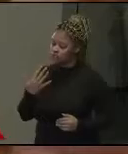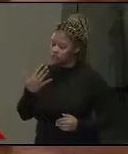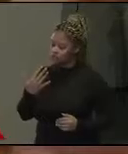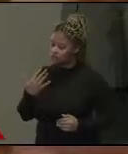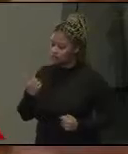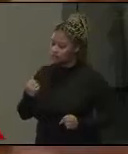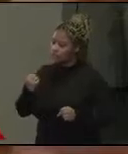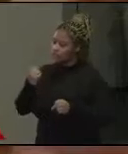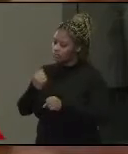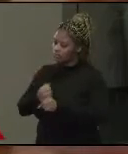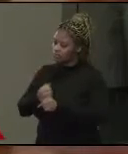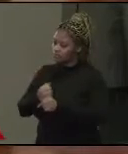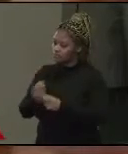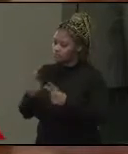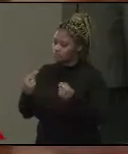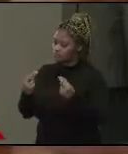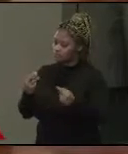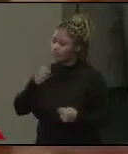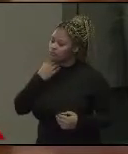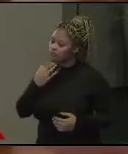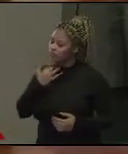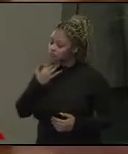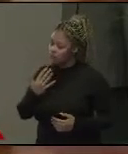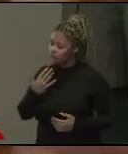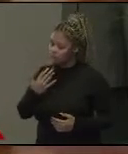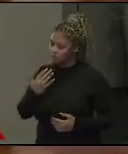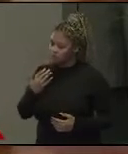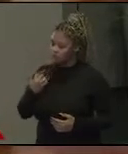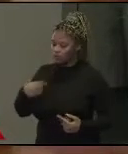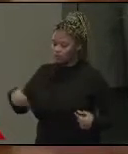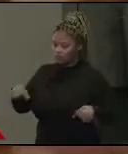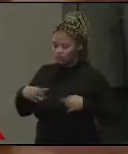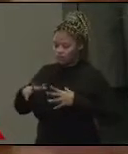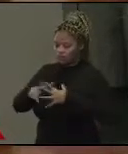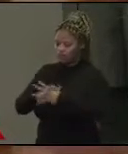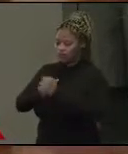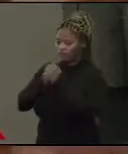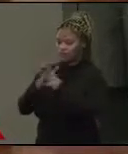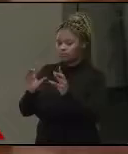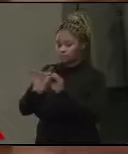such that we emerge out of it with quite a clear